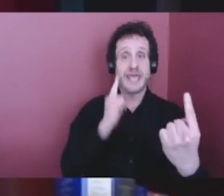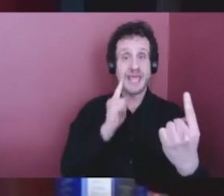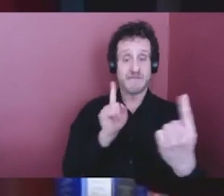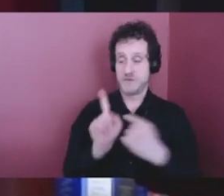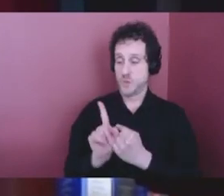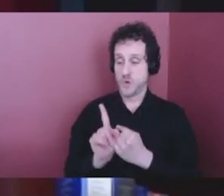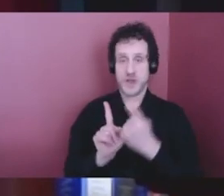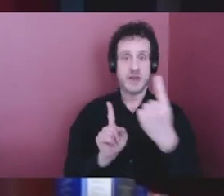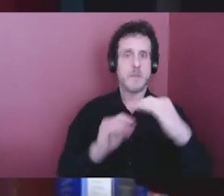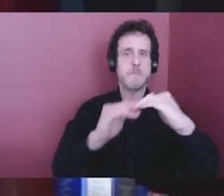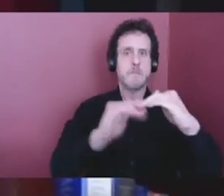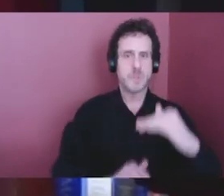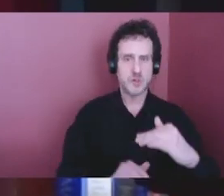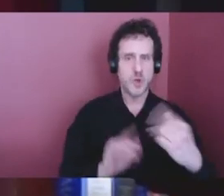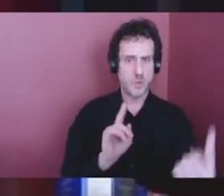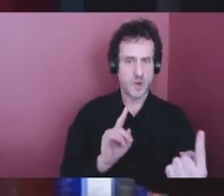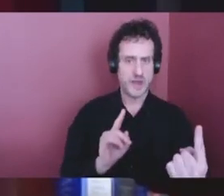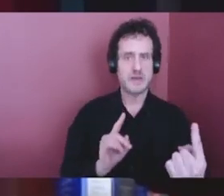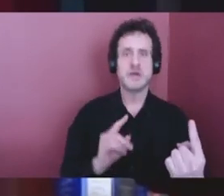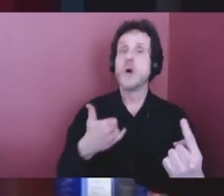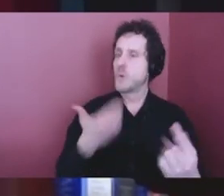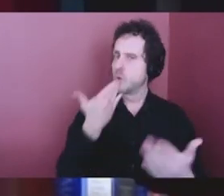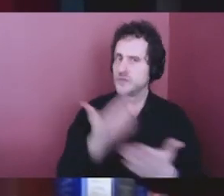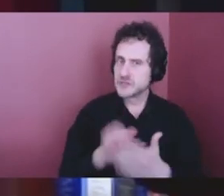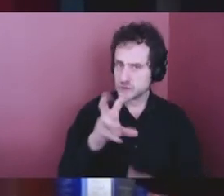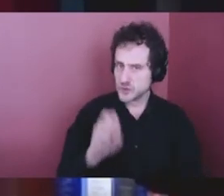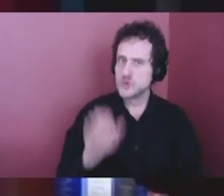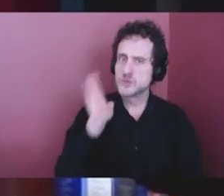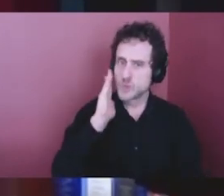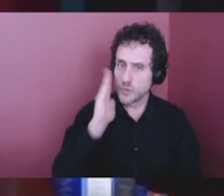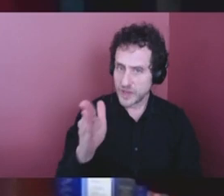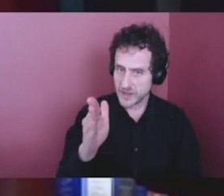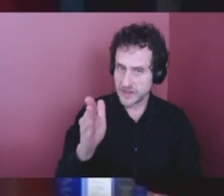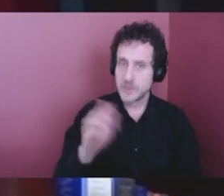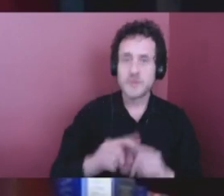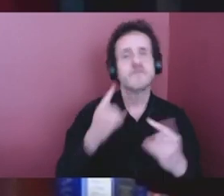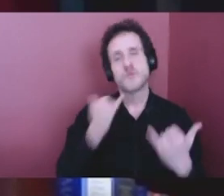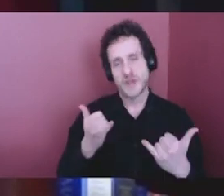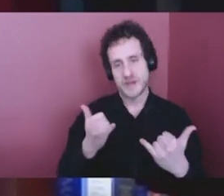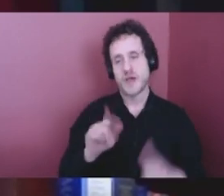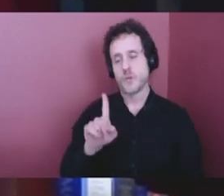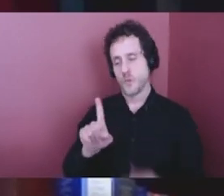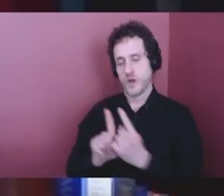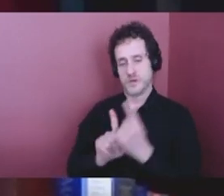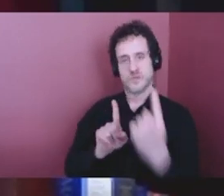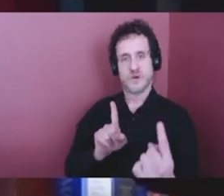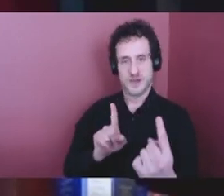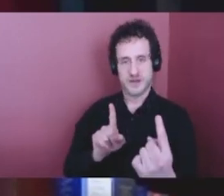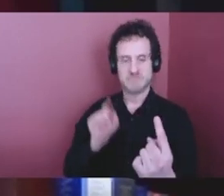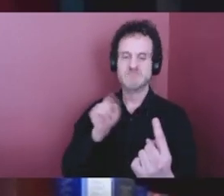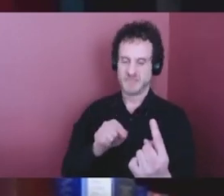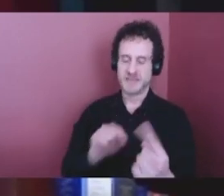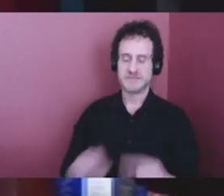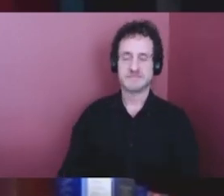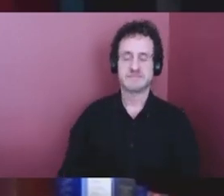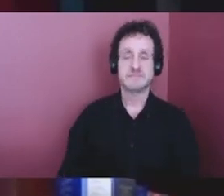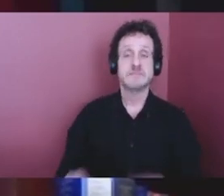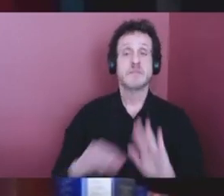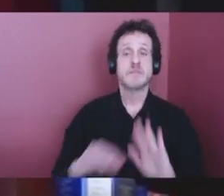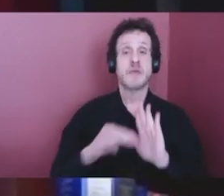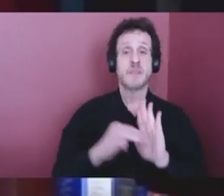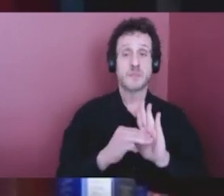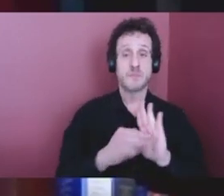be very good news for all the people of Illinois. Our models also show that our